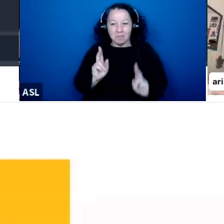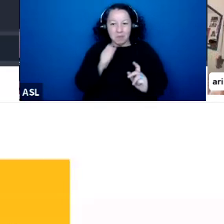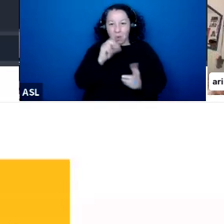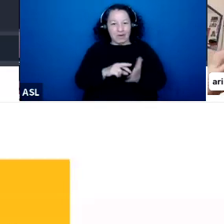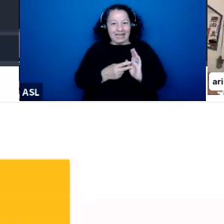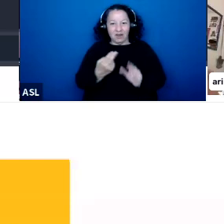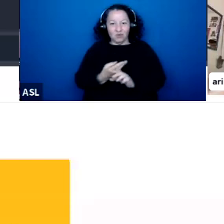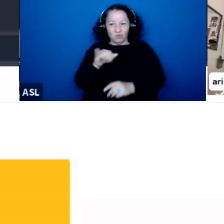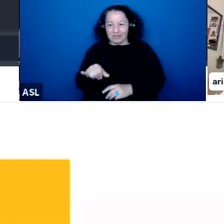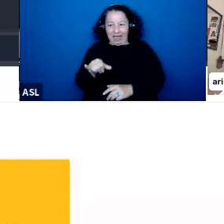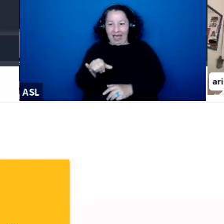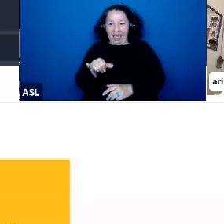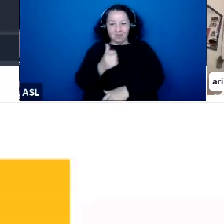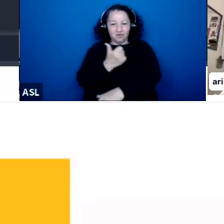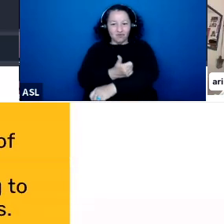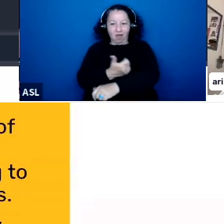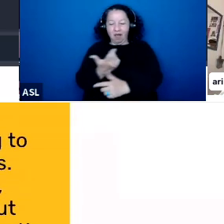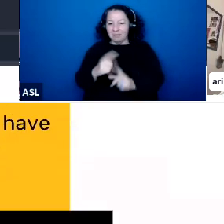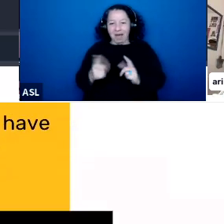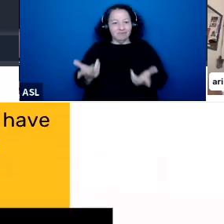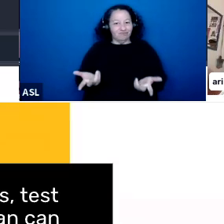of using fentanyl.